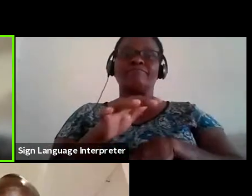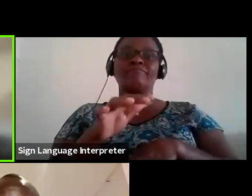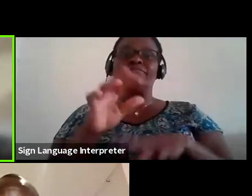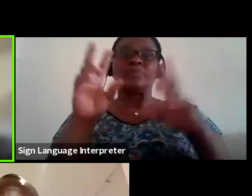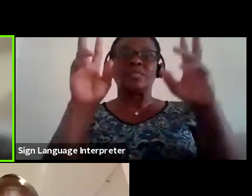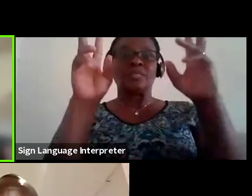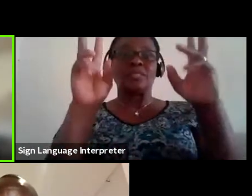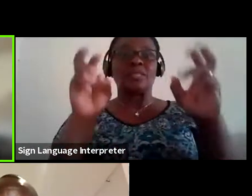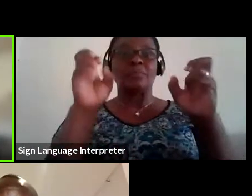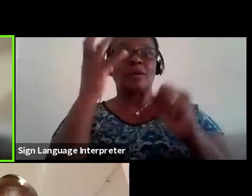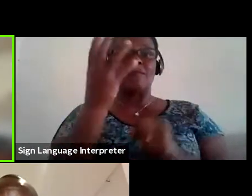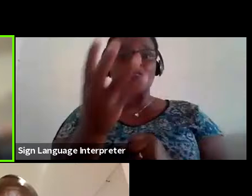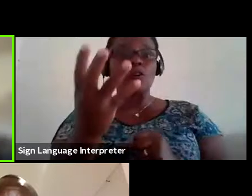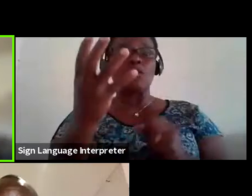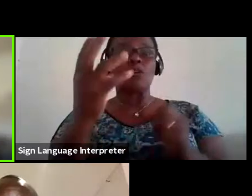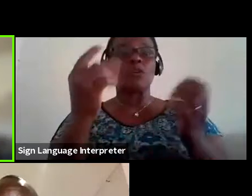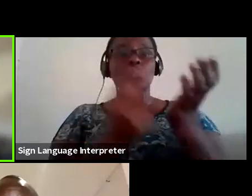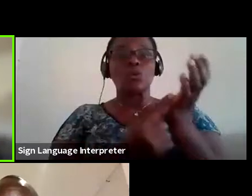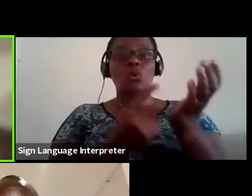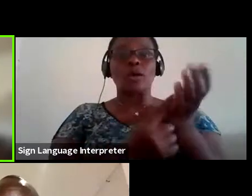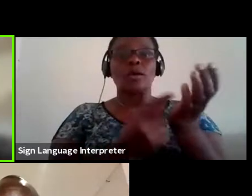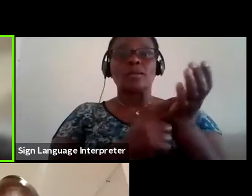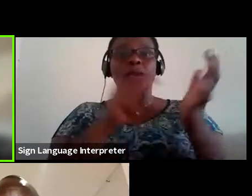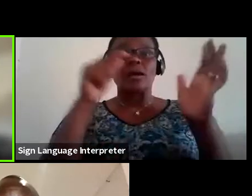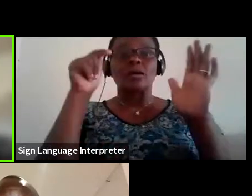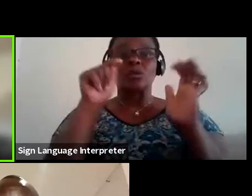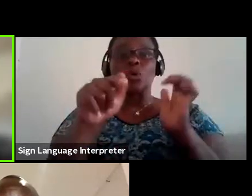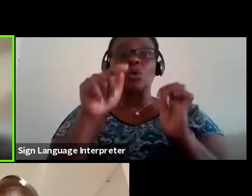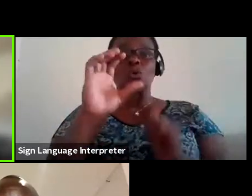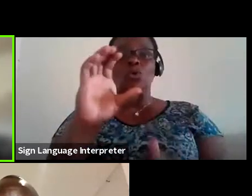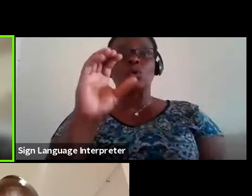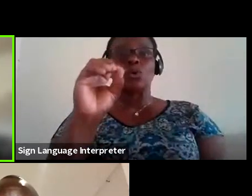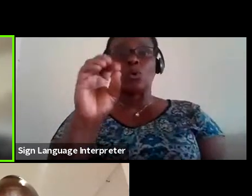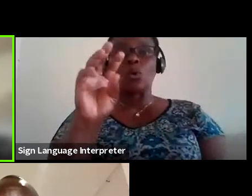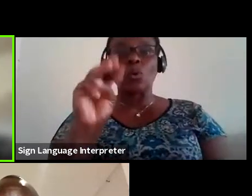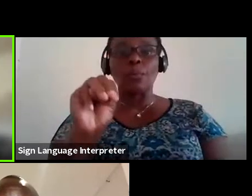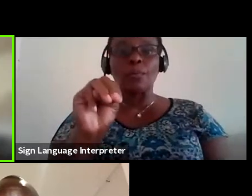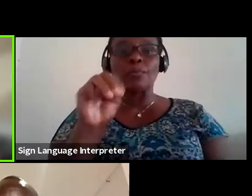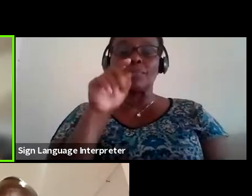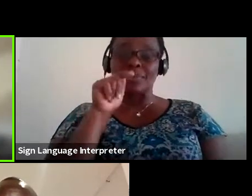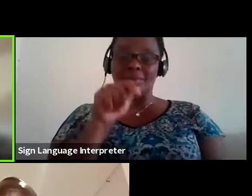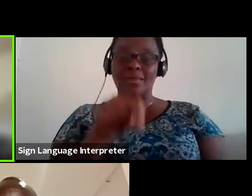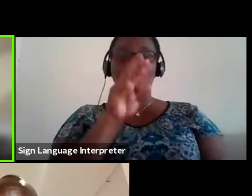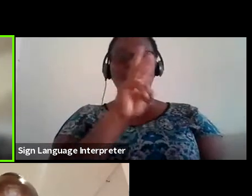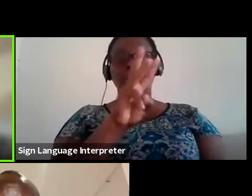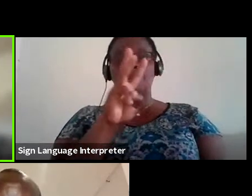chapter4uganda.com. If you go to that site now, it's a betting website. We've had to move to